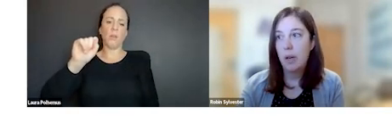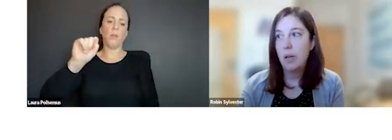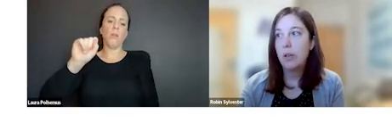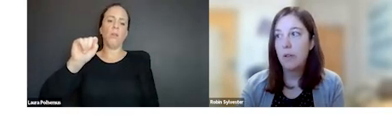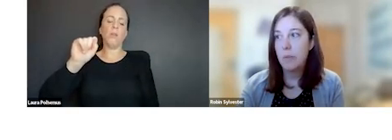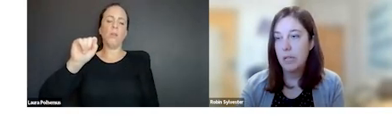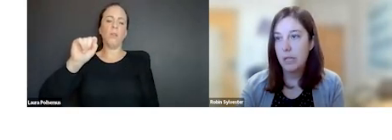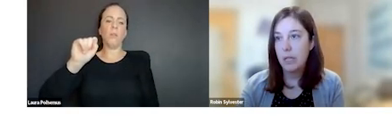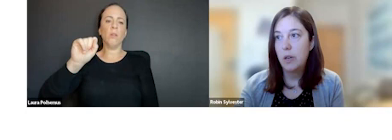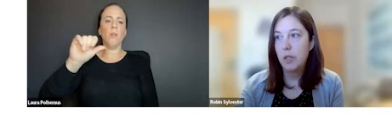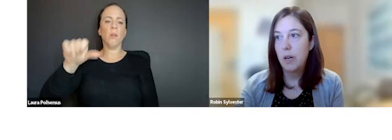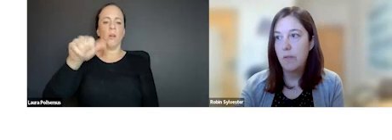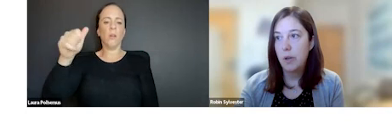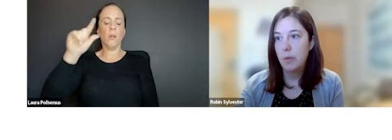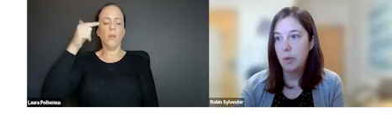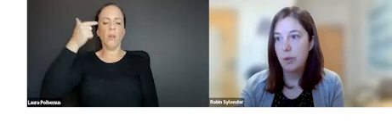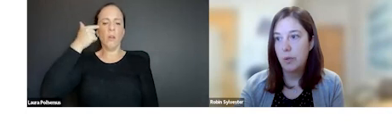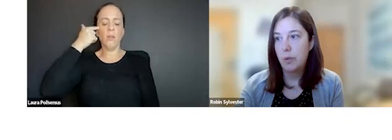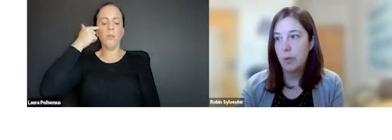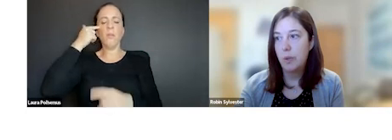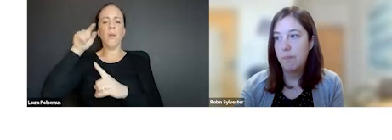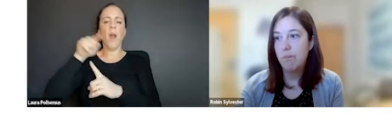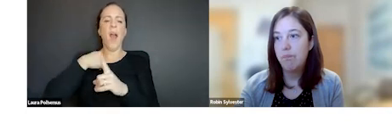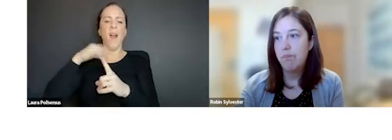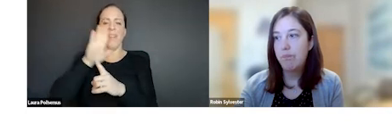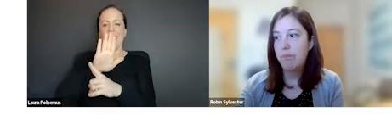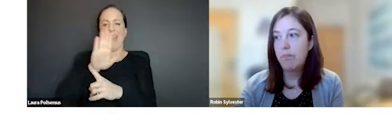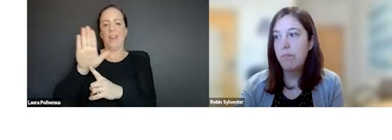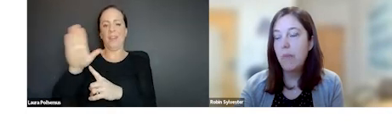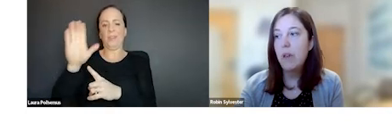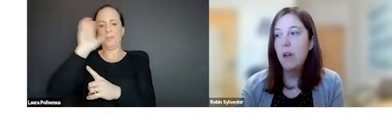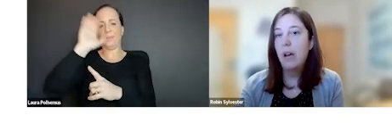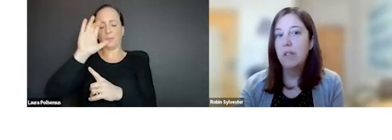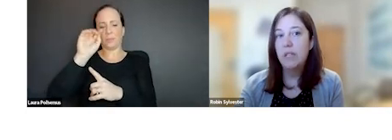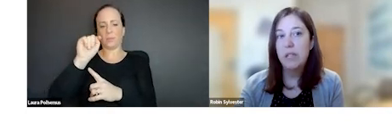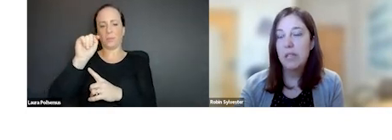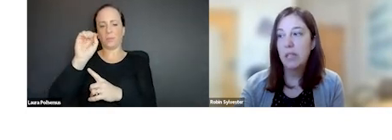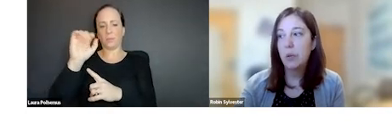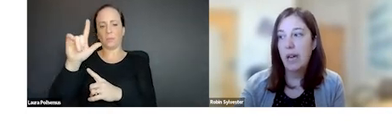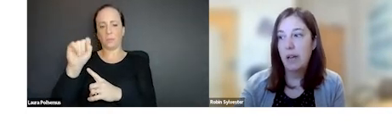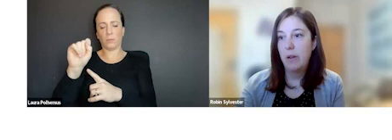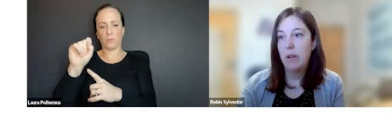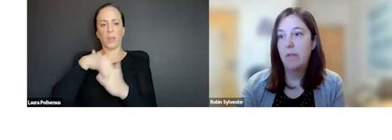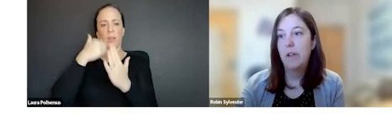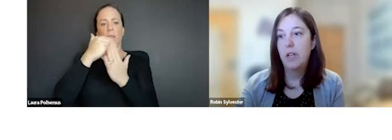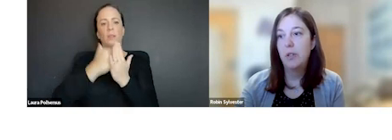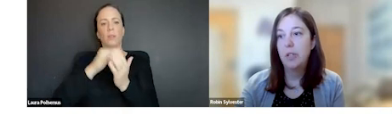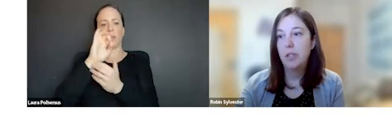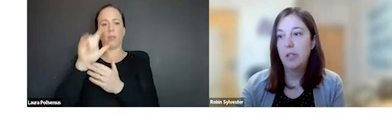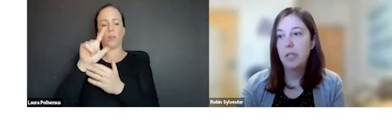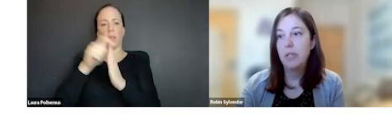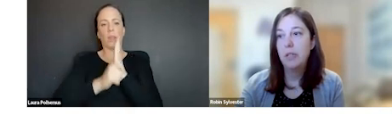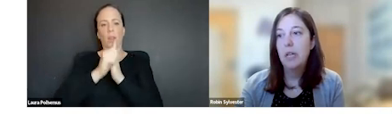other government entities also have their own search tools. I've listed the Illinois Catalog of